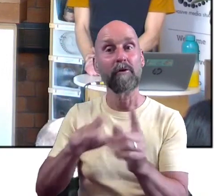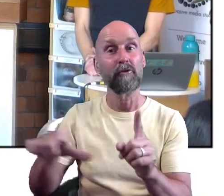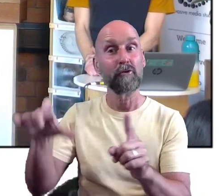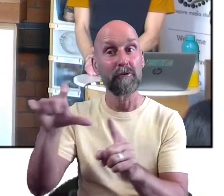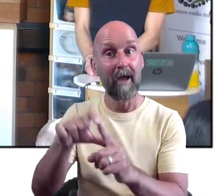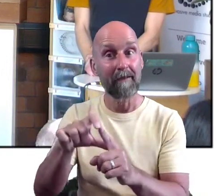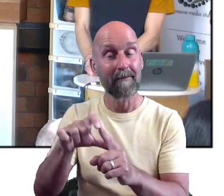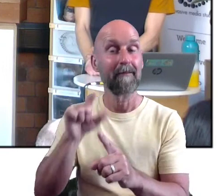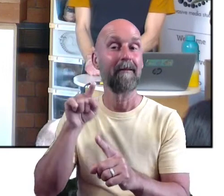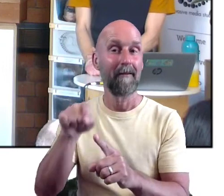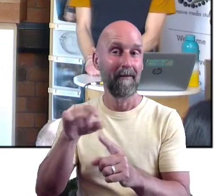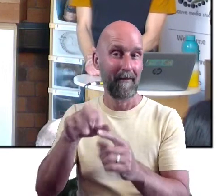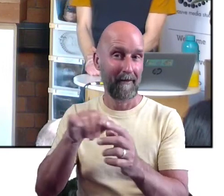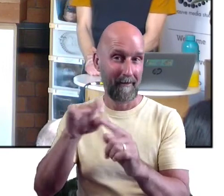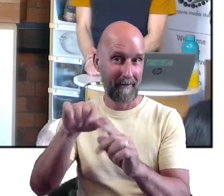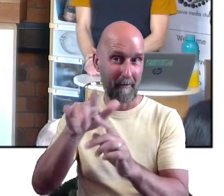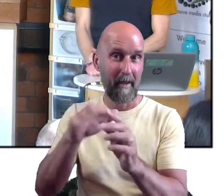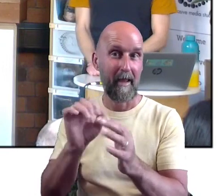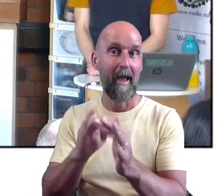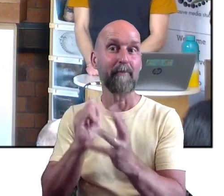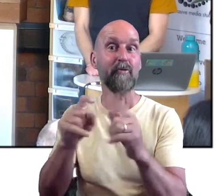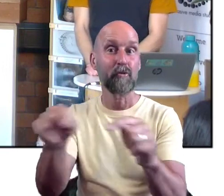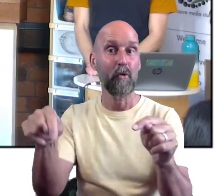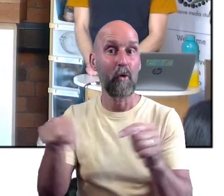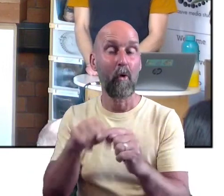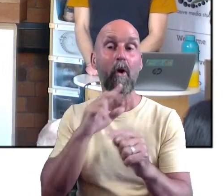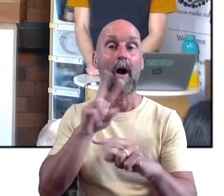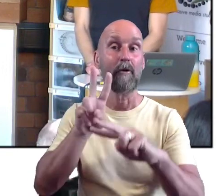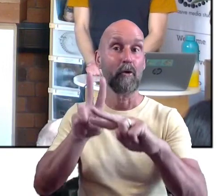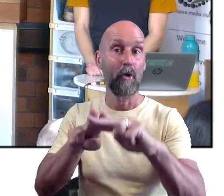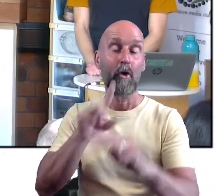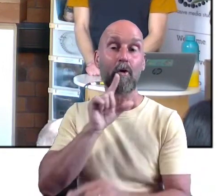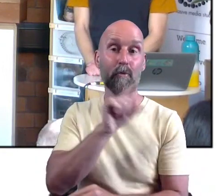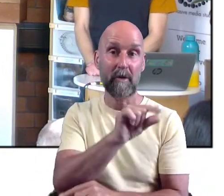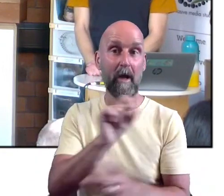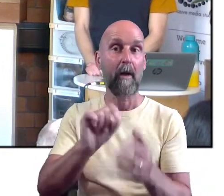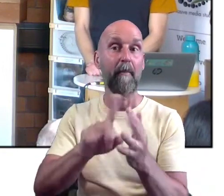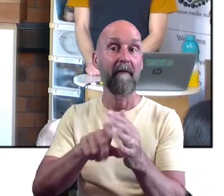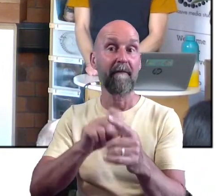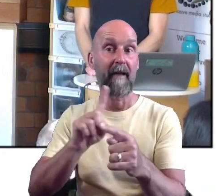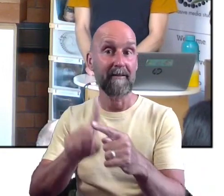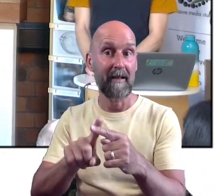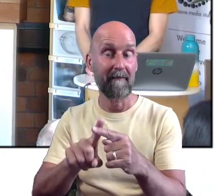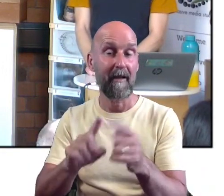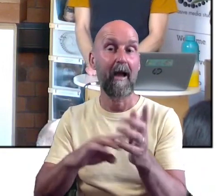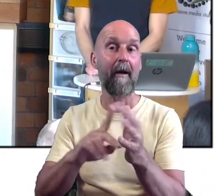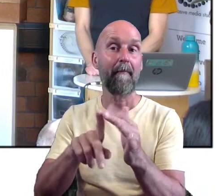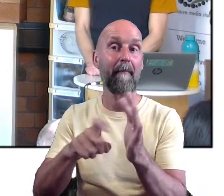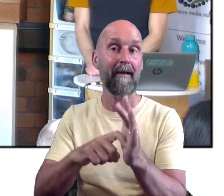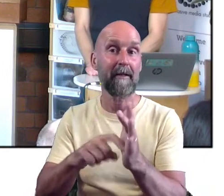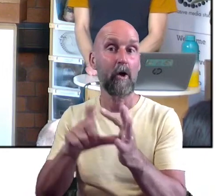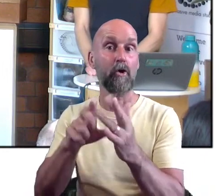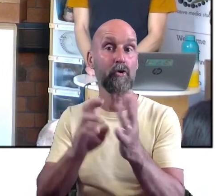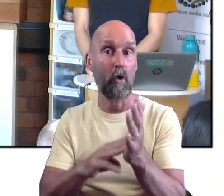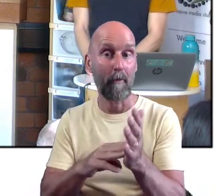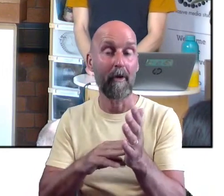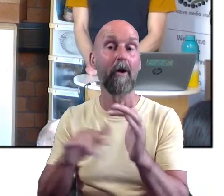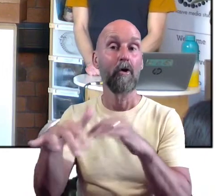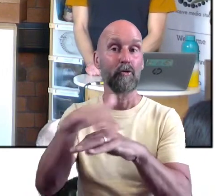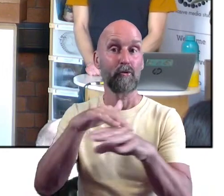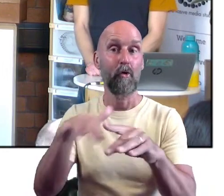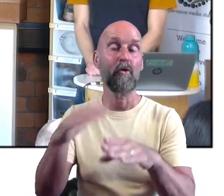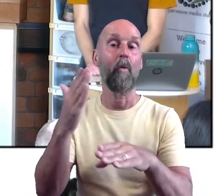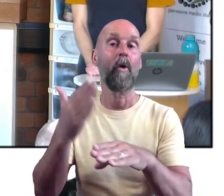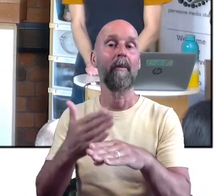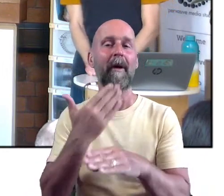watershed.co.uk/studio, at PM Studio UK on Twitter, at Pervasive Media Studio at mastodon.social on Mastodon. That is working again. Thank you, Taryn, for